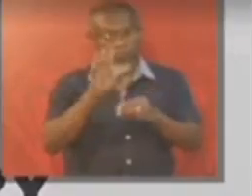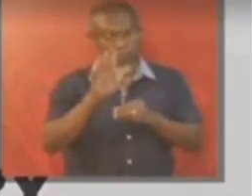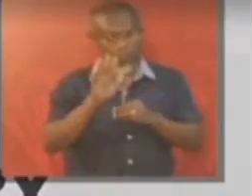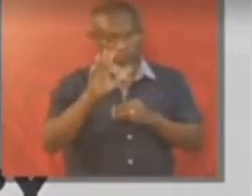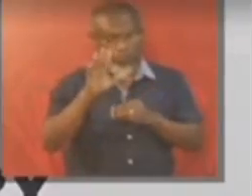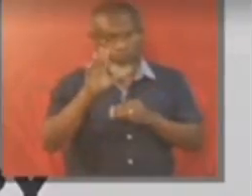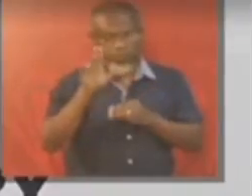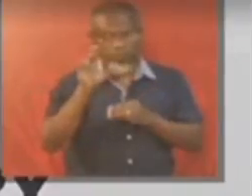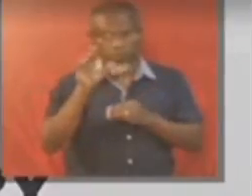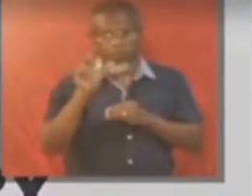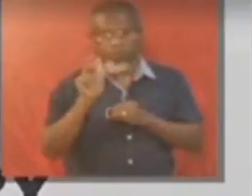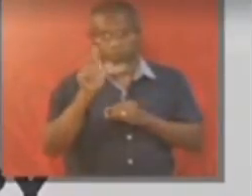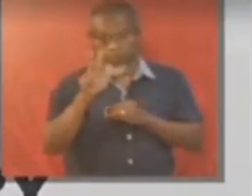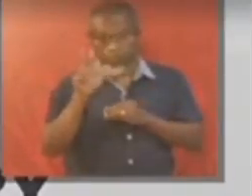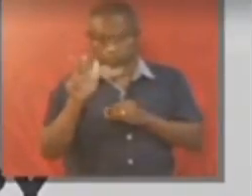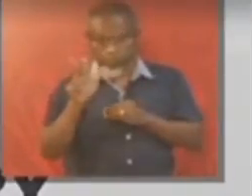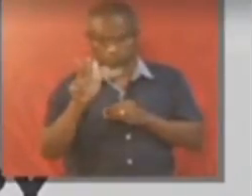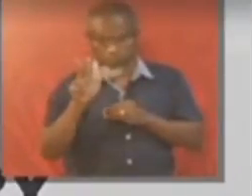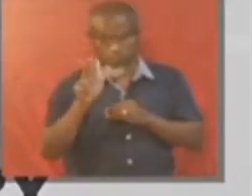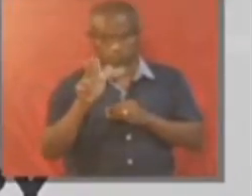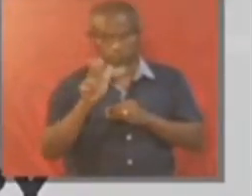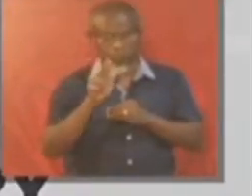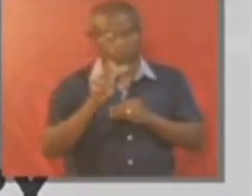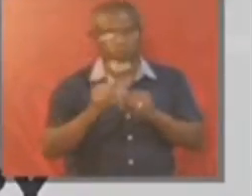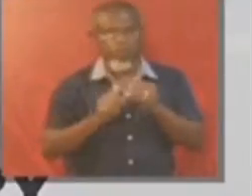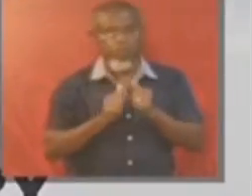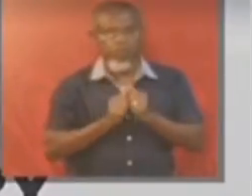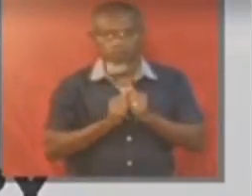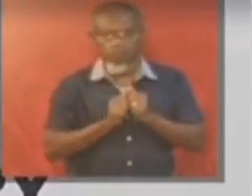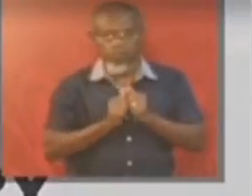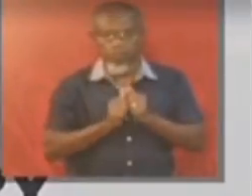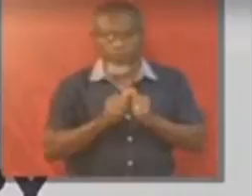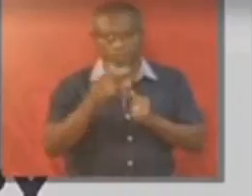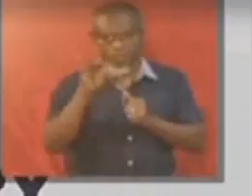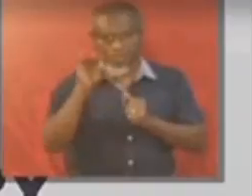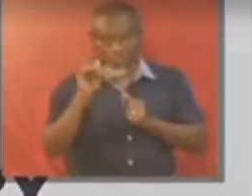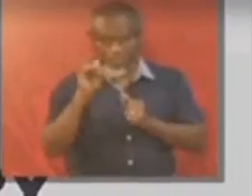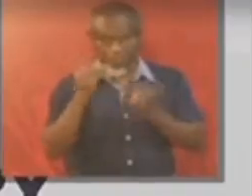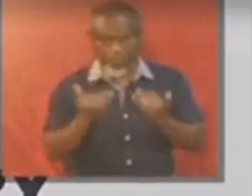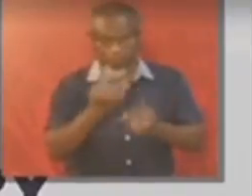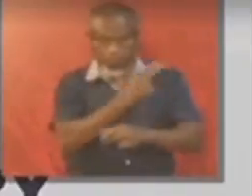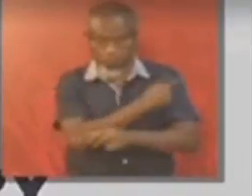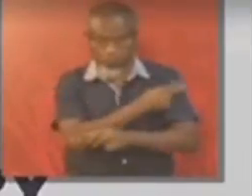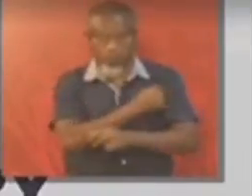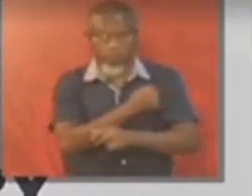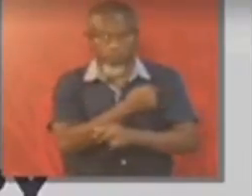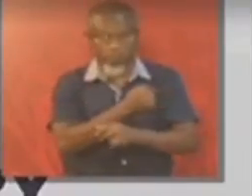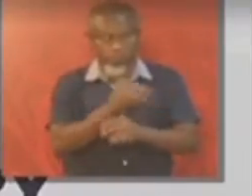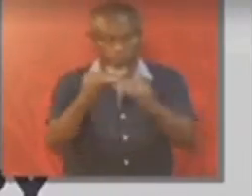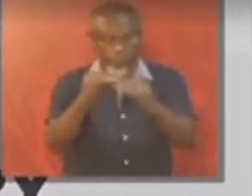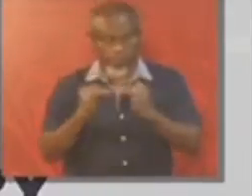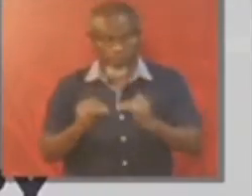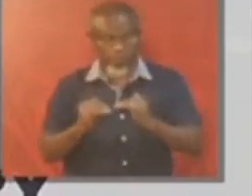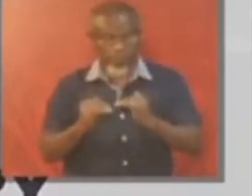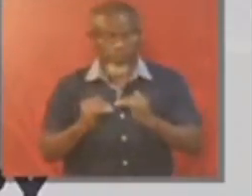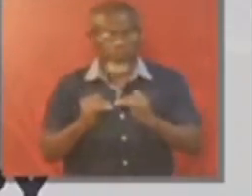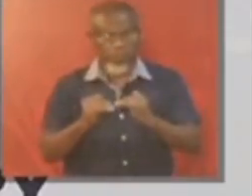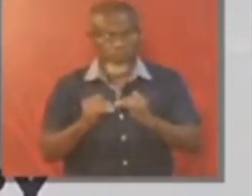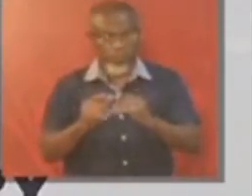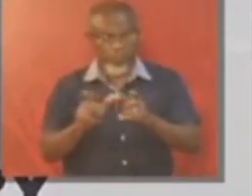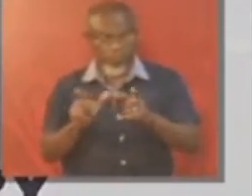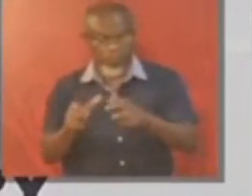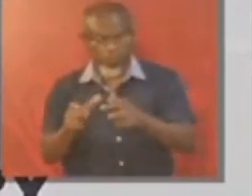5,333. Total number of patients in hospital at this time, 80. At step down, 51. At quarantine